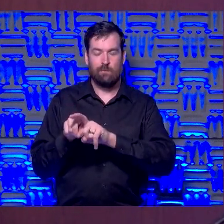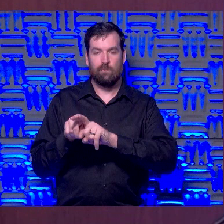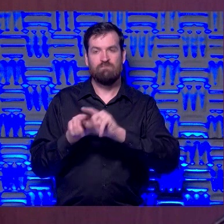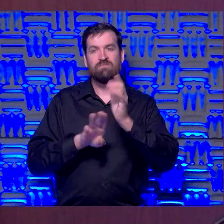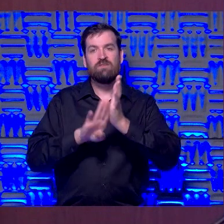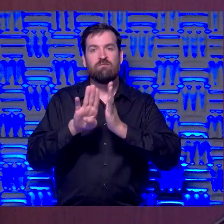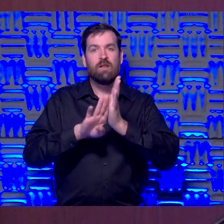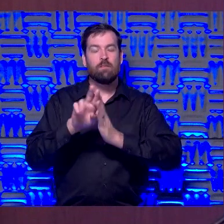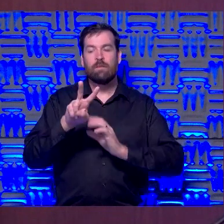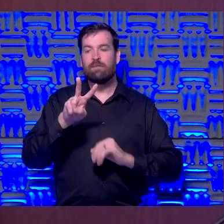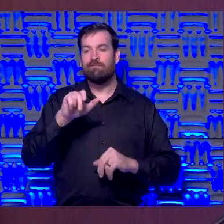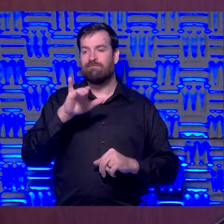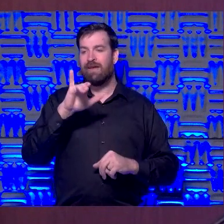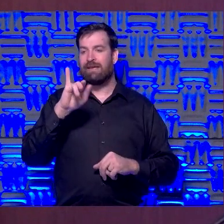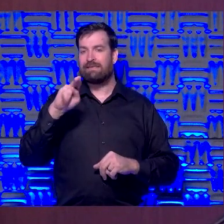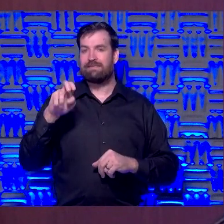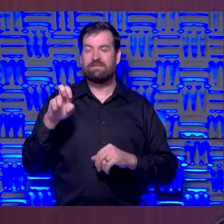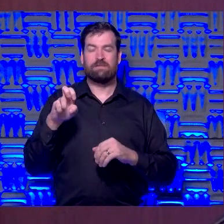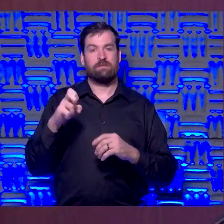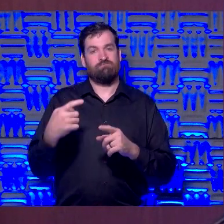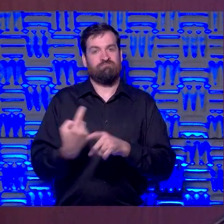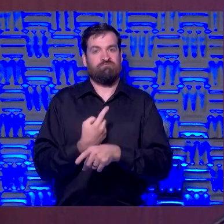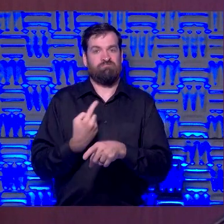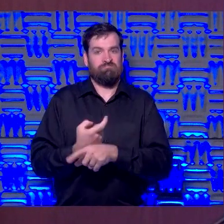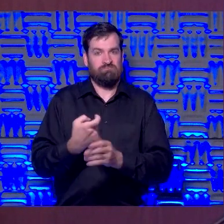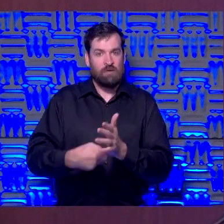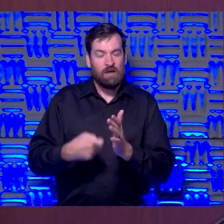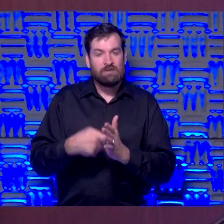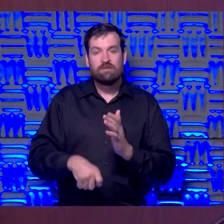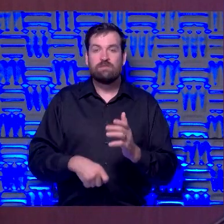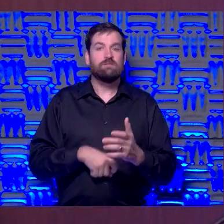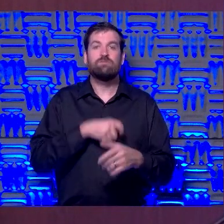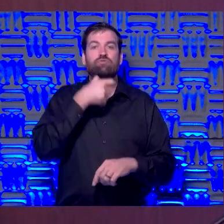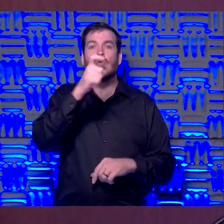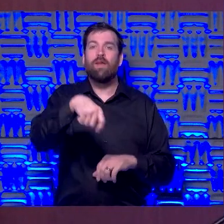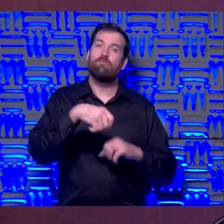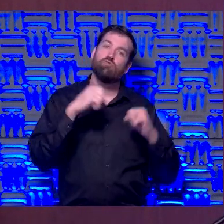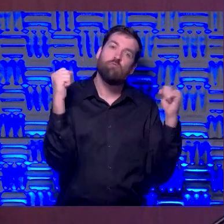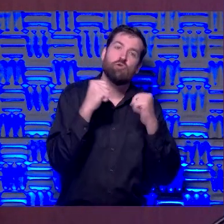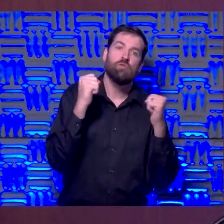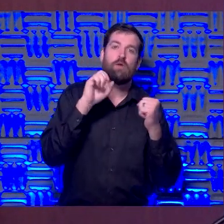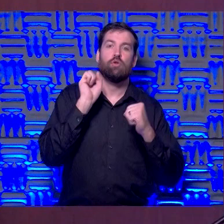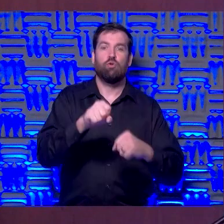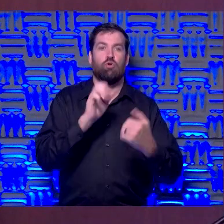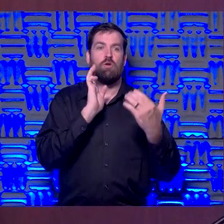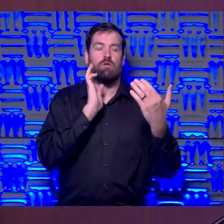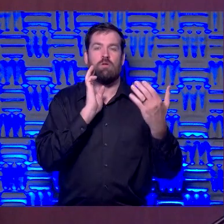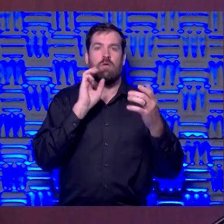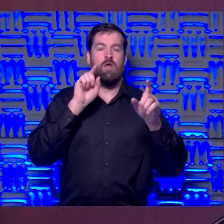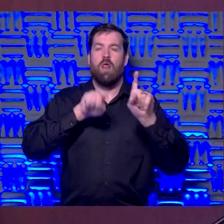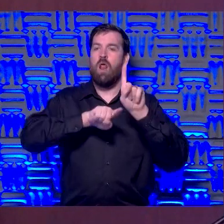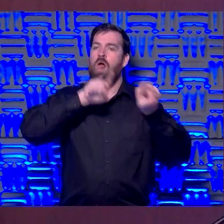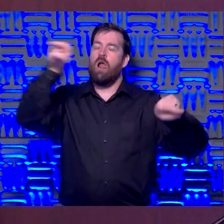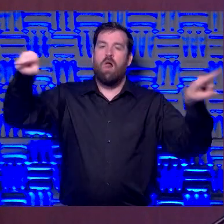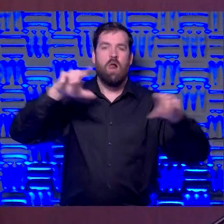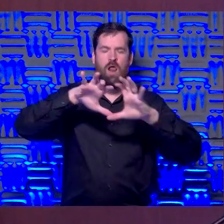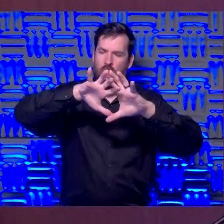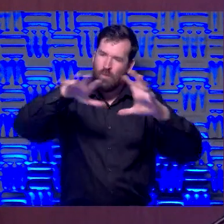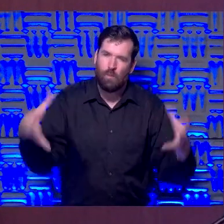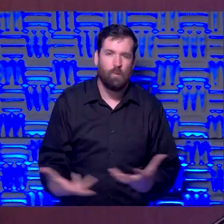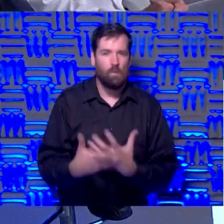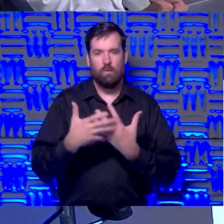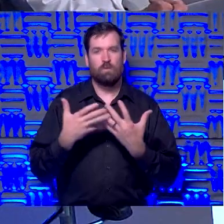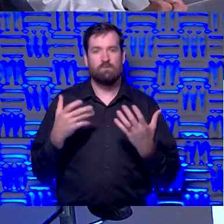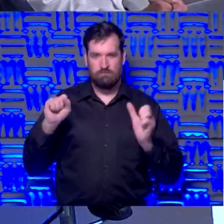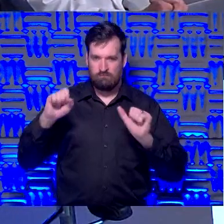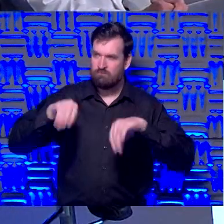developing vaccines at an affordable price that can survive, not refrigerated, so you can take them to the corners of the world. And we need to get him out